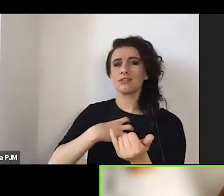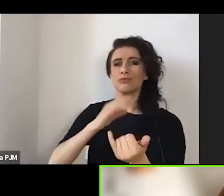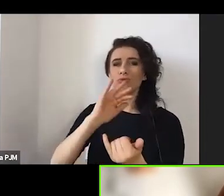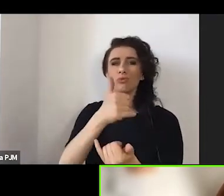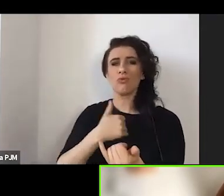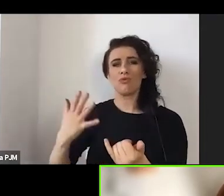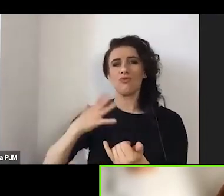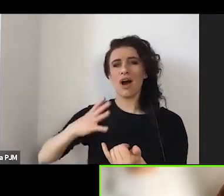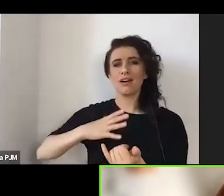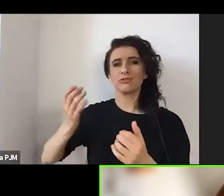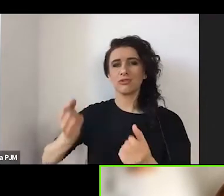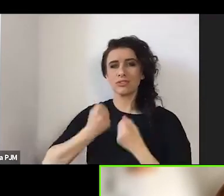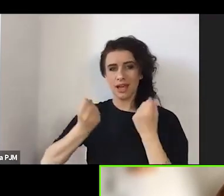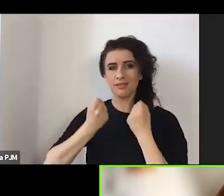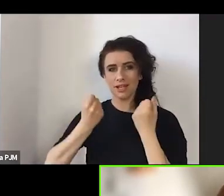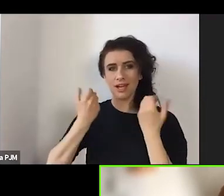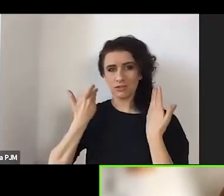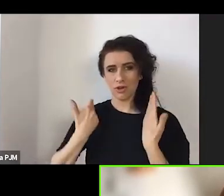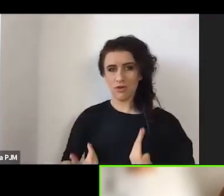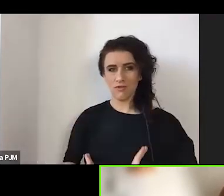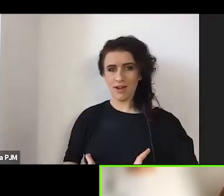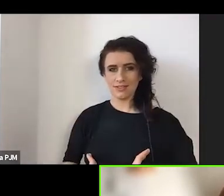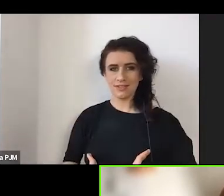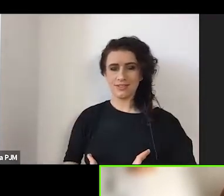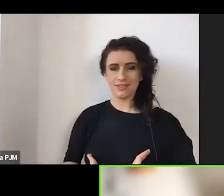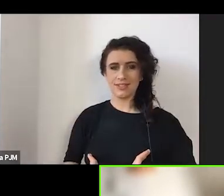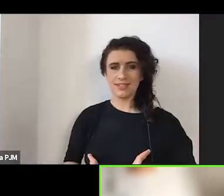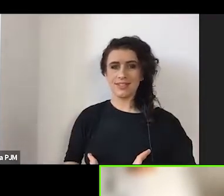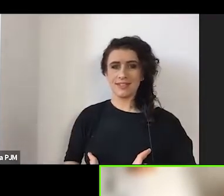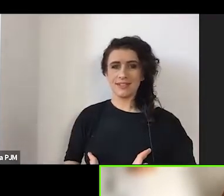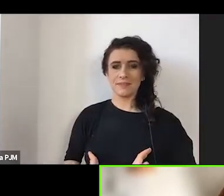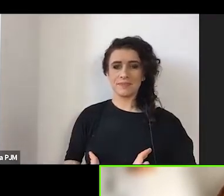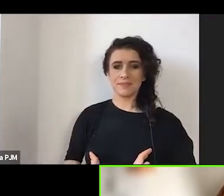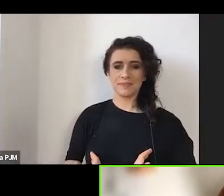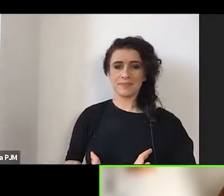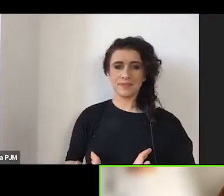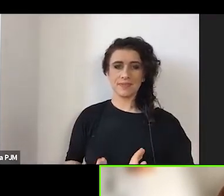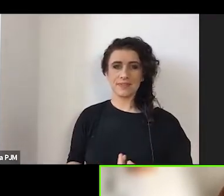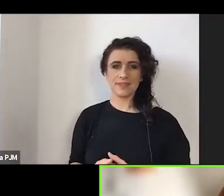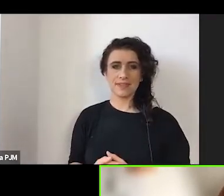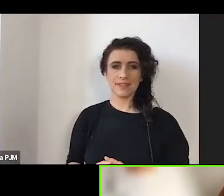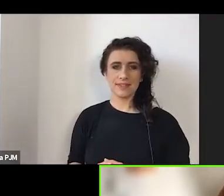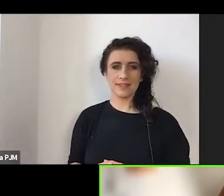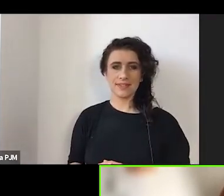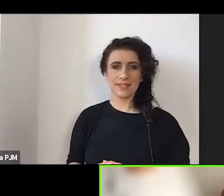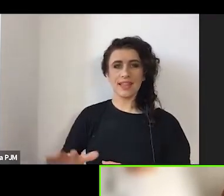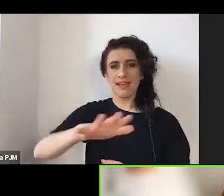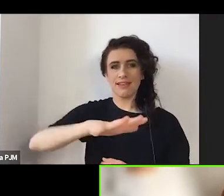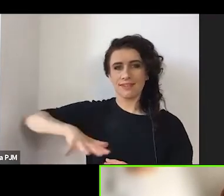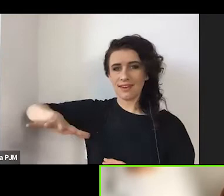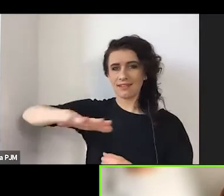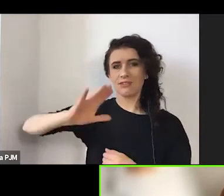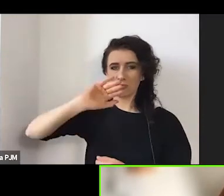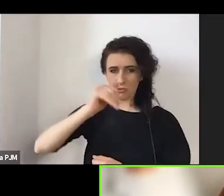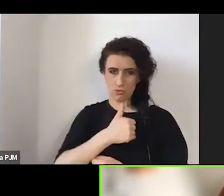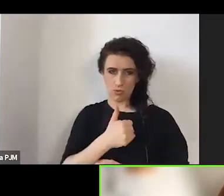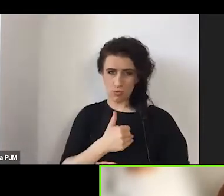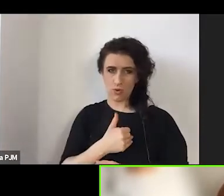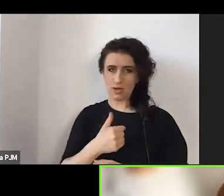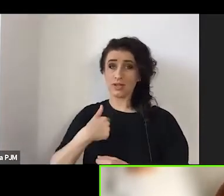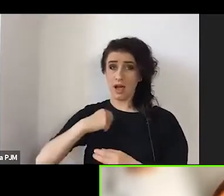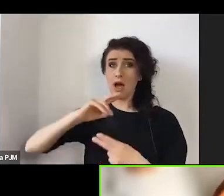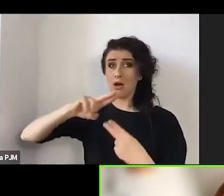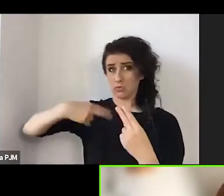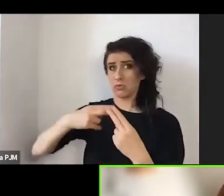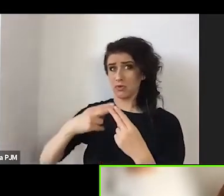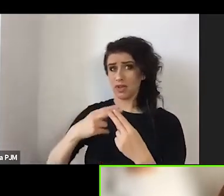top, to the education ministry regional, and I said, yeah, you guys don't have